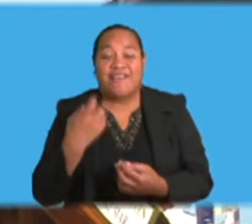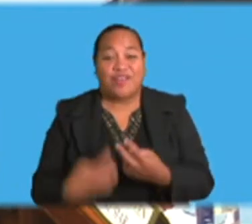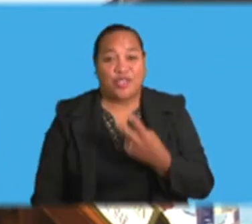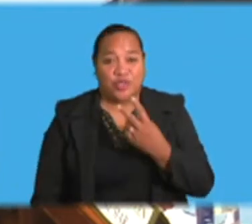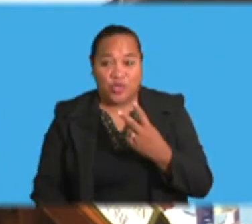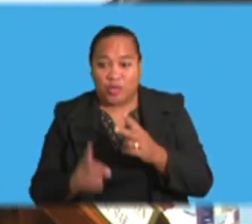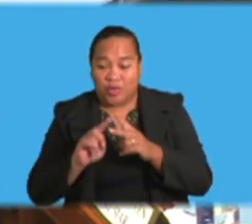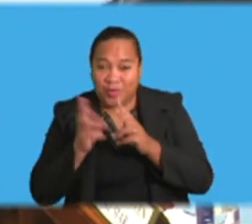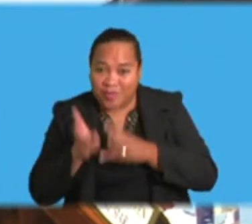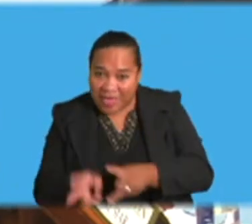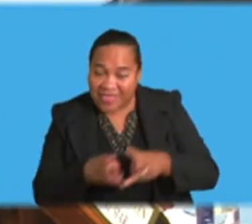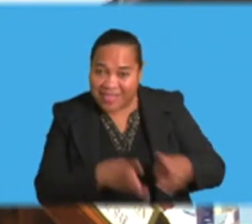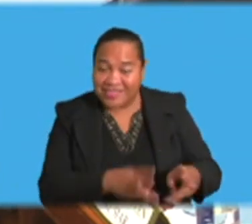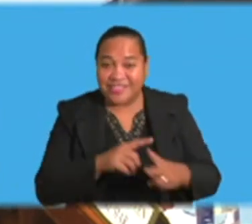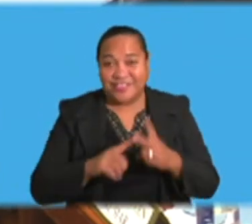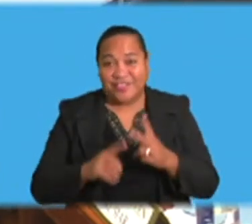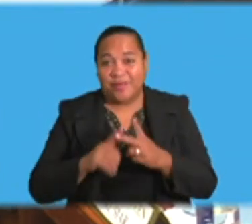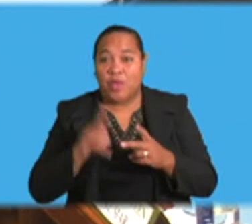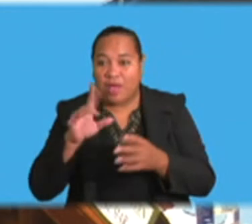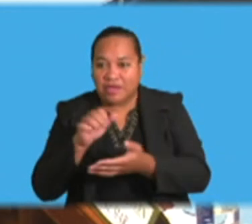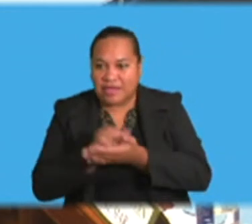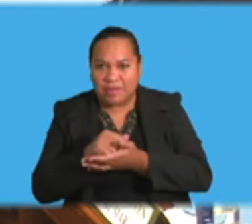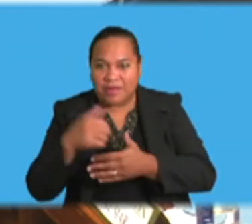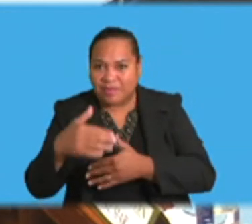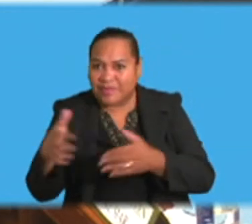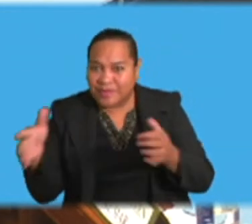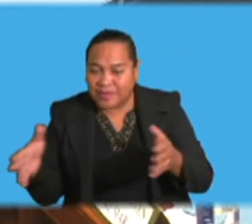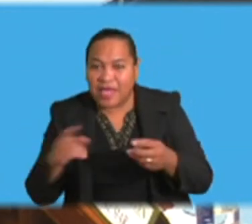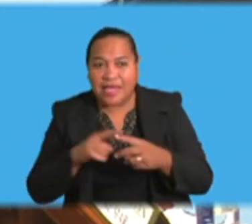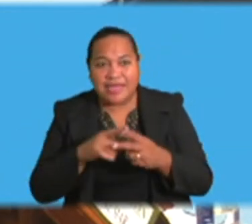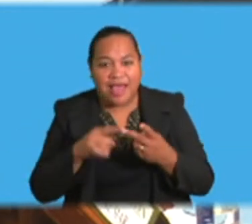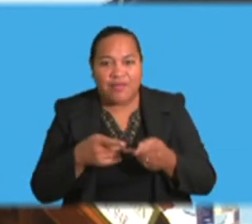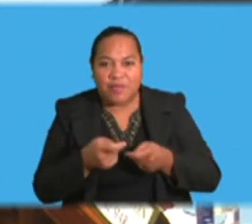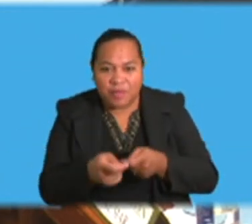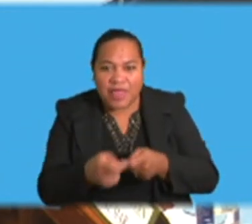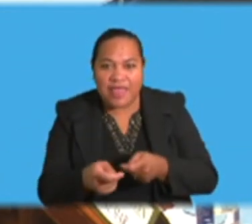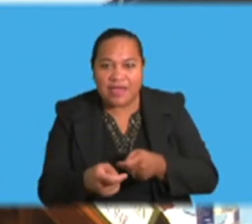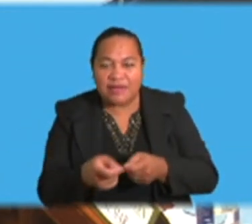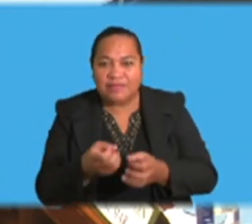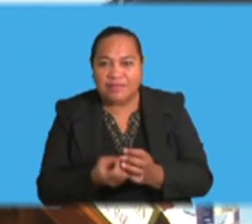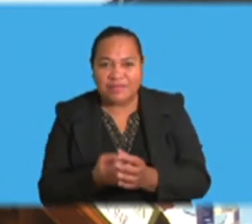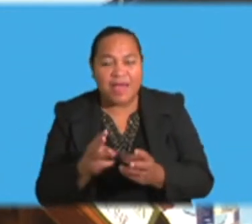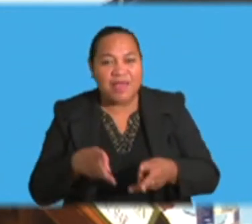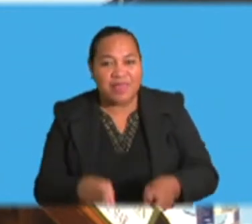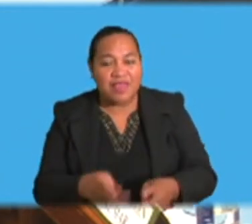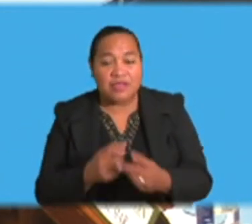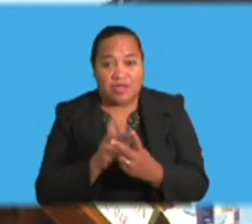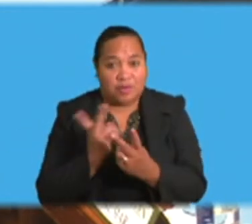fingerling production, and they are incubator system and hopper breeding method. Both